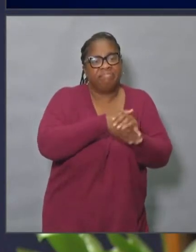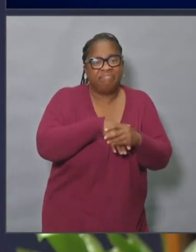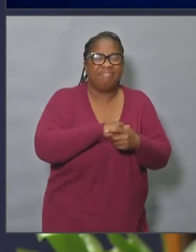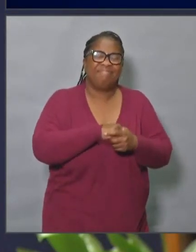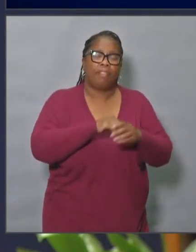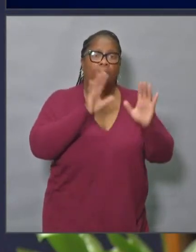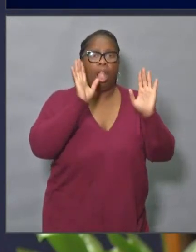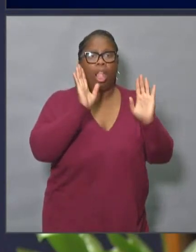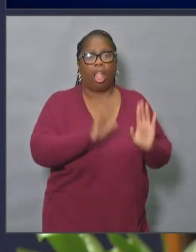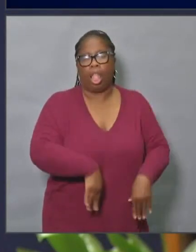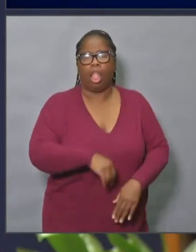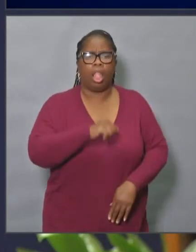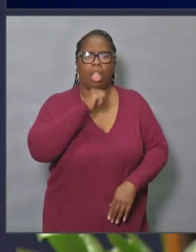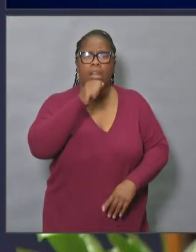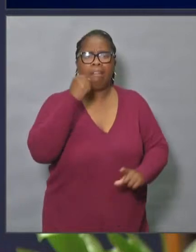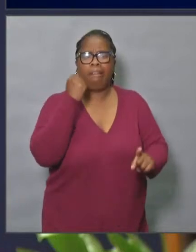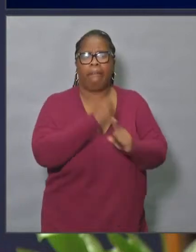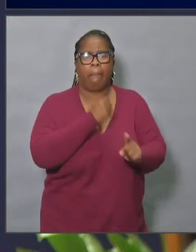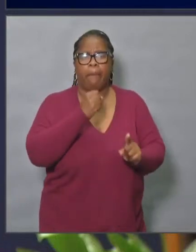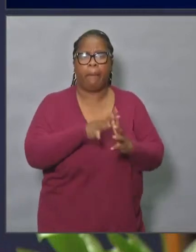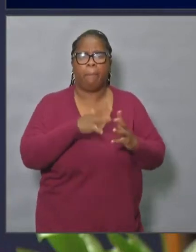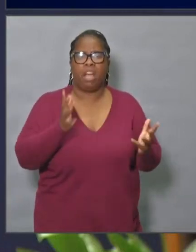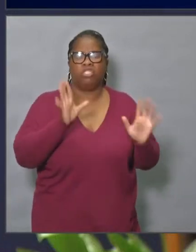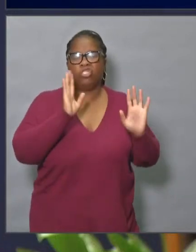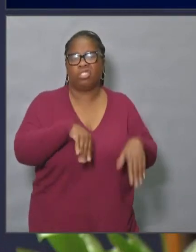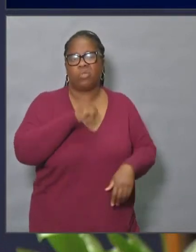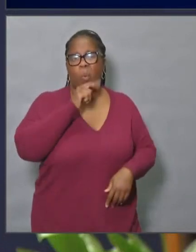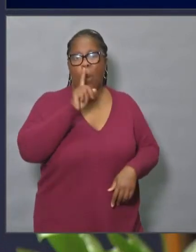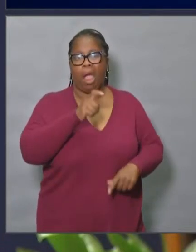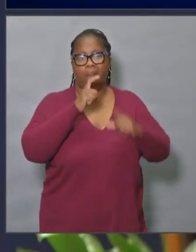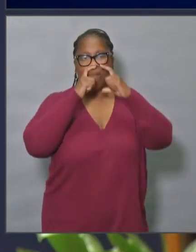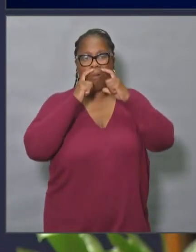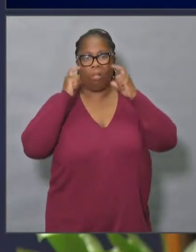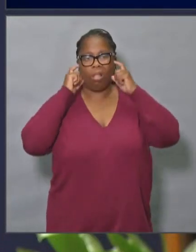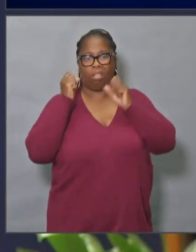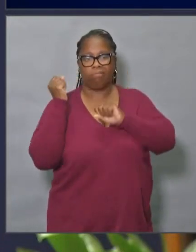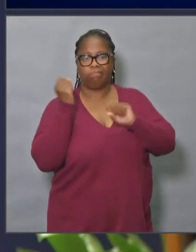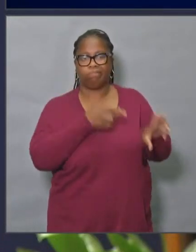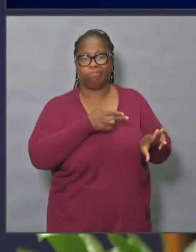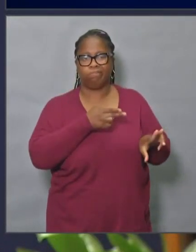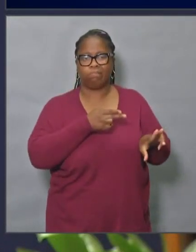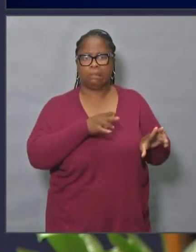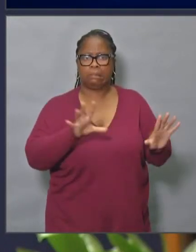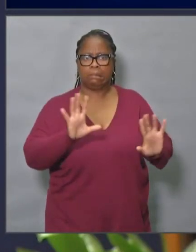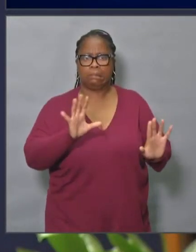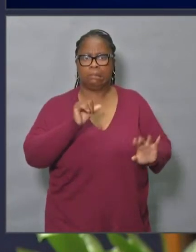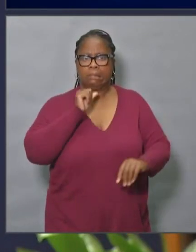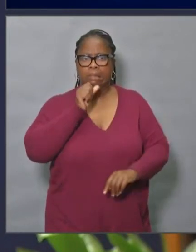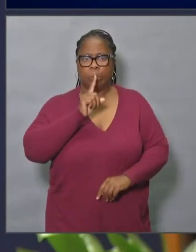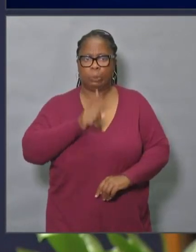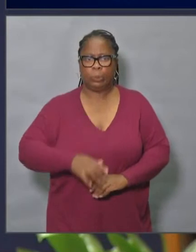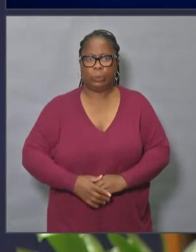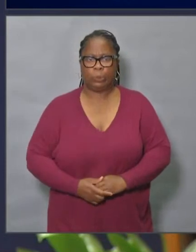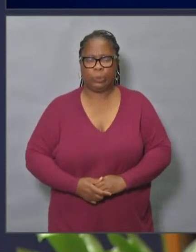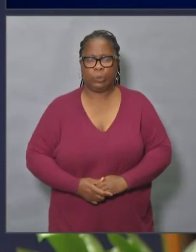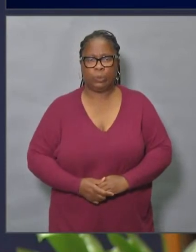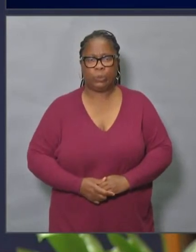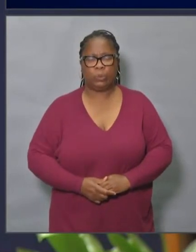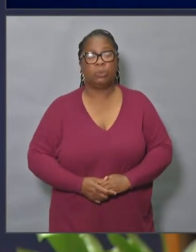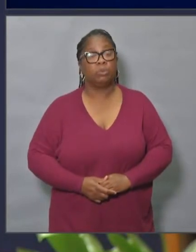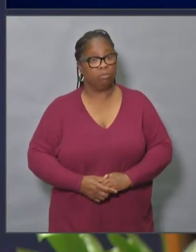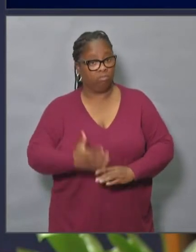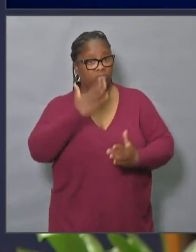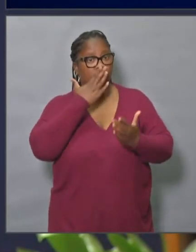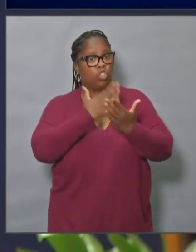in transmission and so don't need to be practiced diligently. This is absolutely not true. This is actually a good example